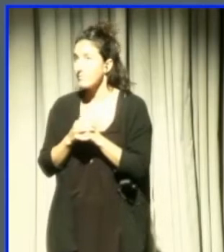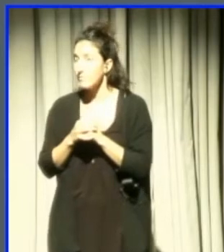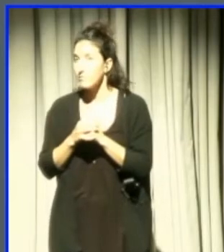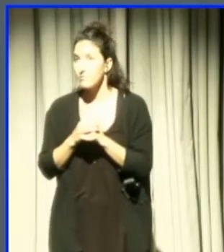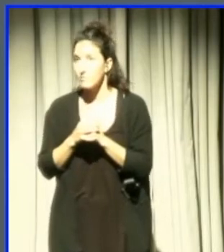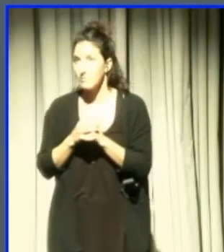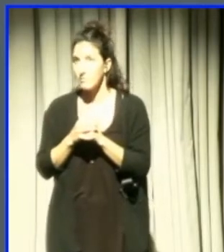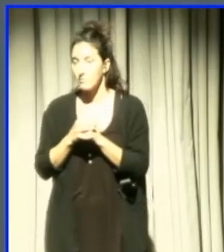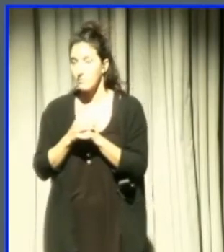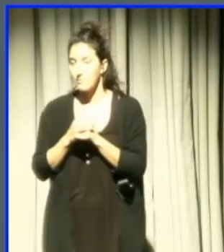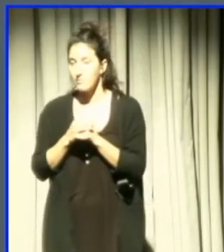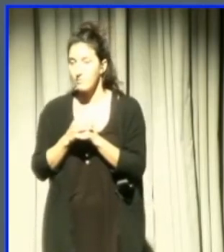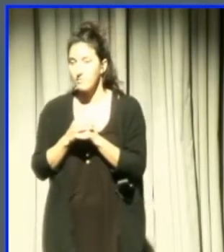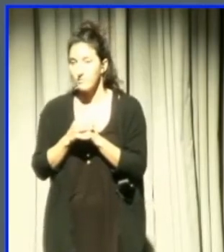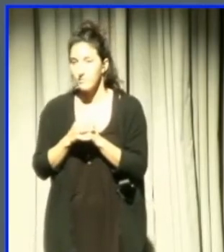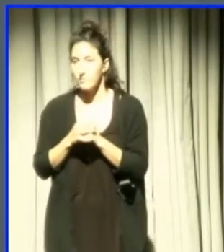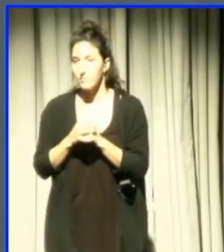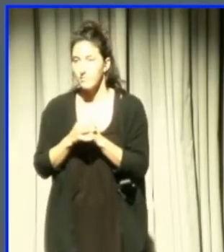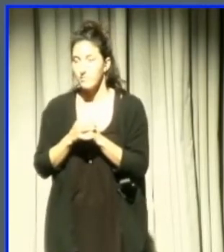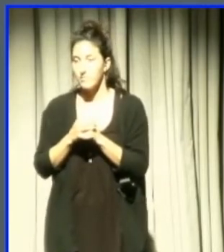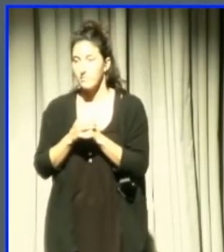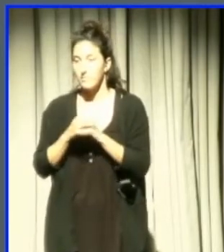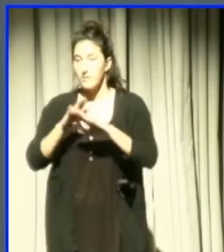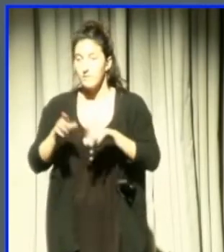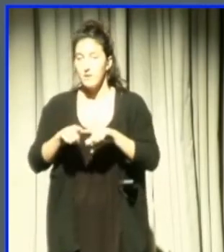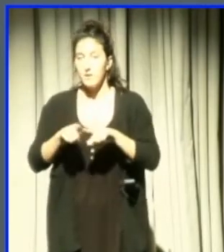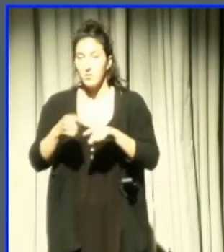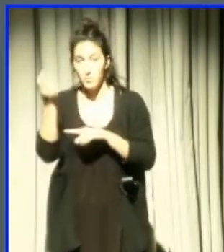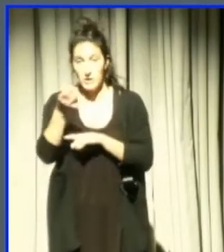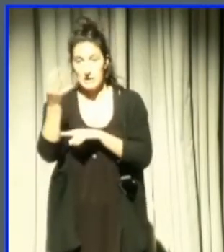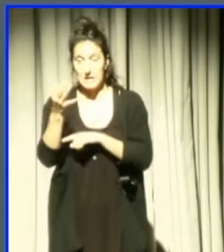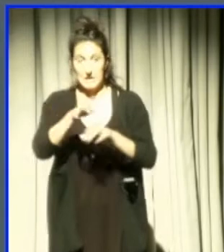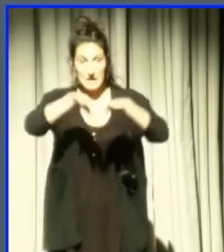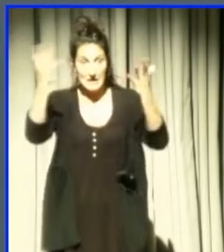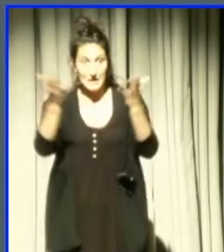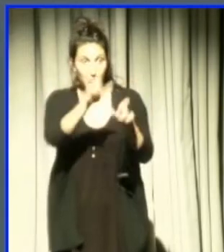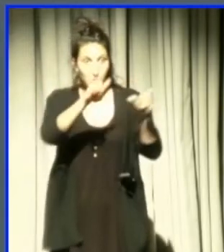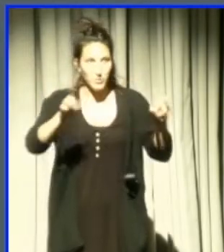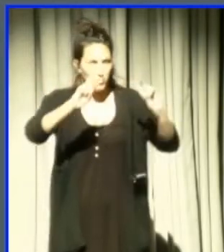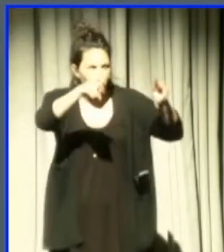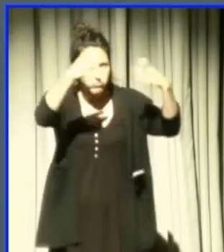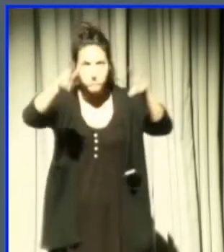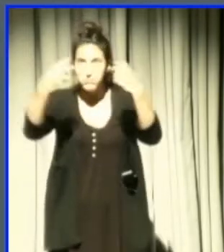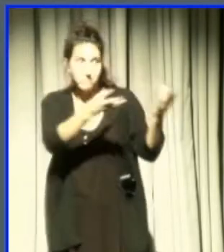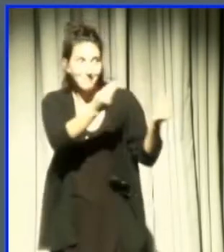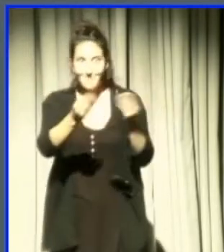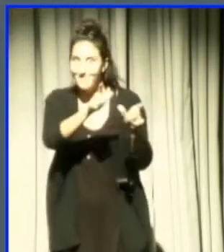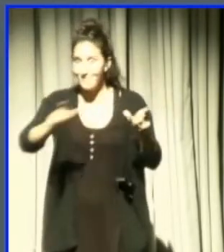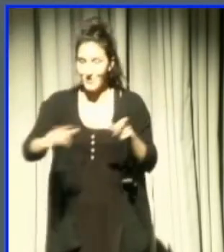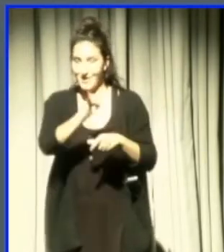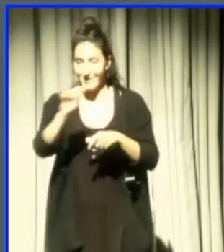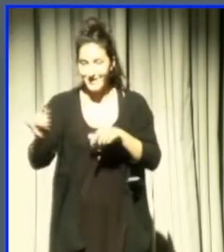of innovators around the world, and they are actually contributing a lot into the mainstream social media space.